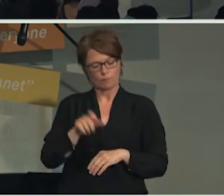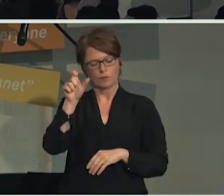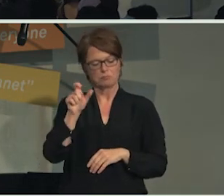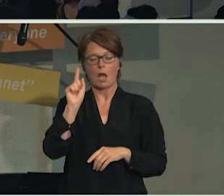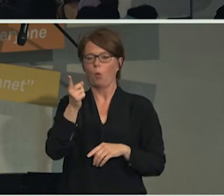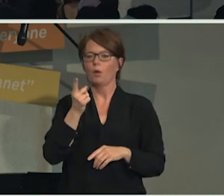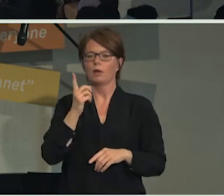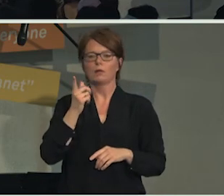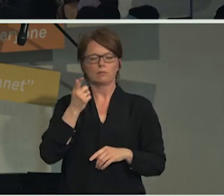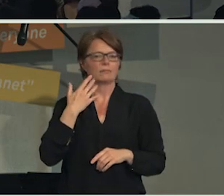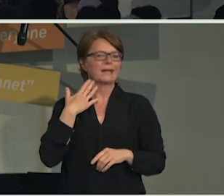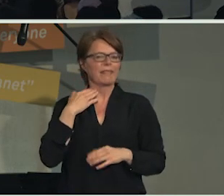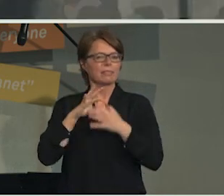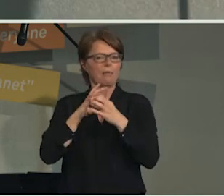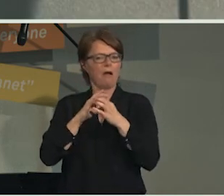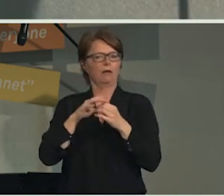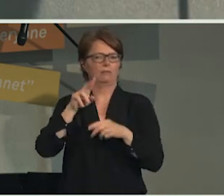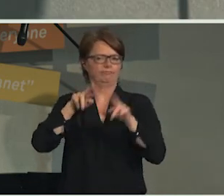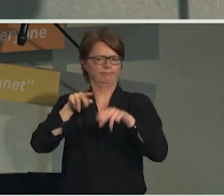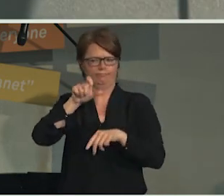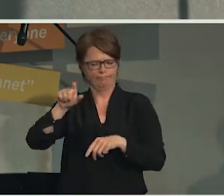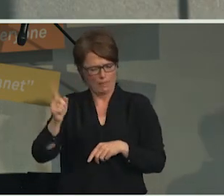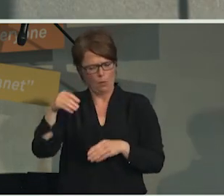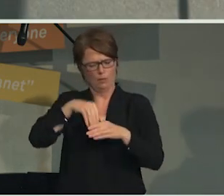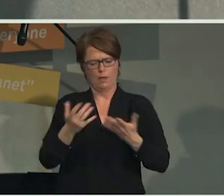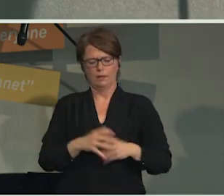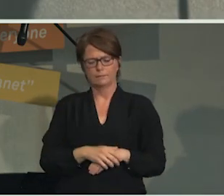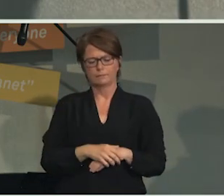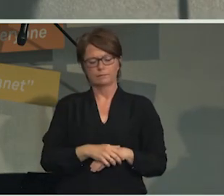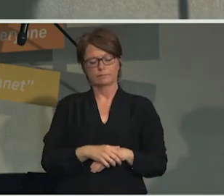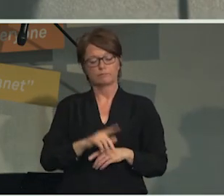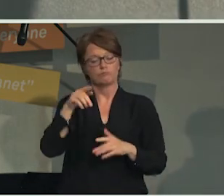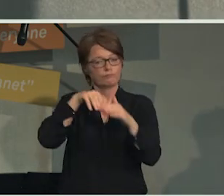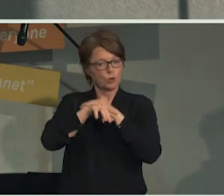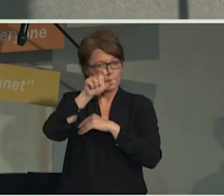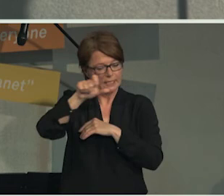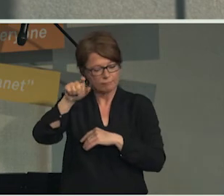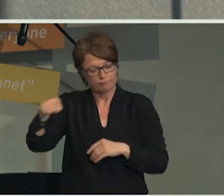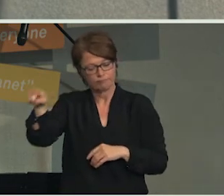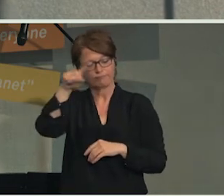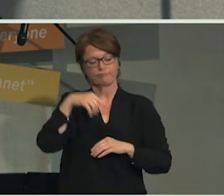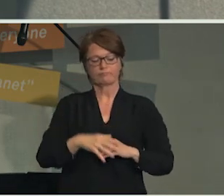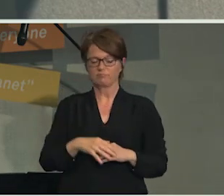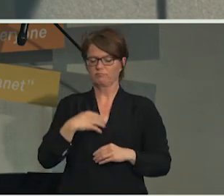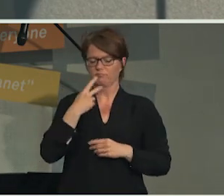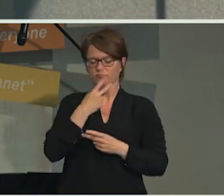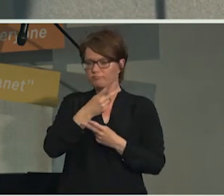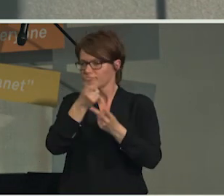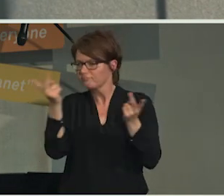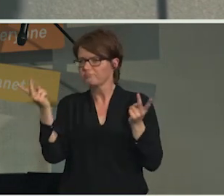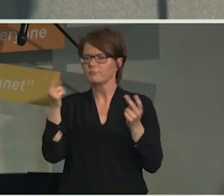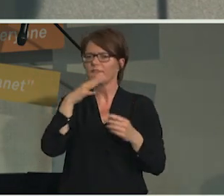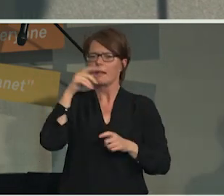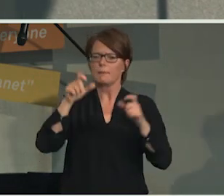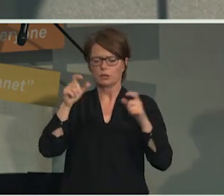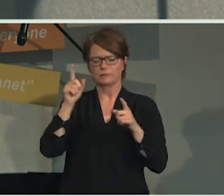invisible, and it's a big day today to see you all here and to spend that time. So let's celebrate the